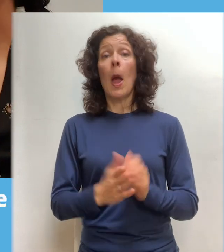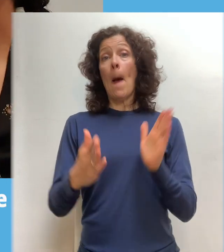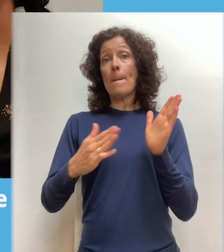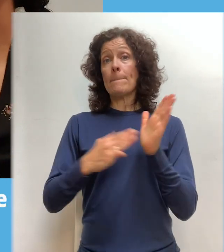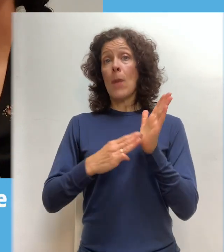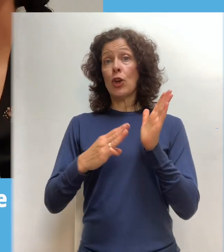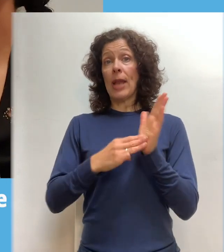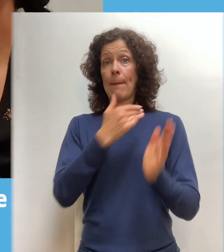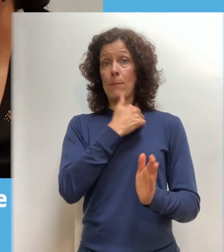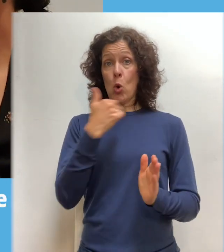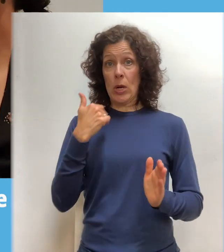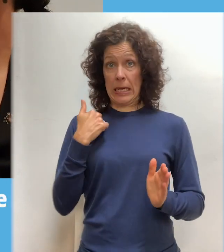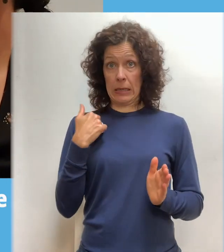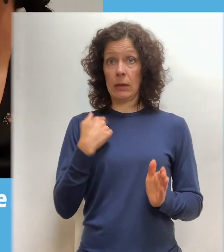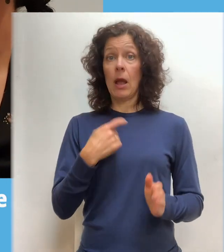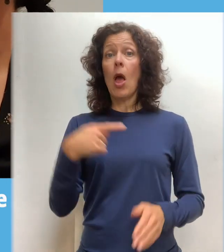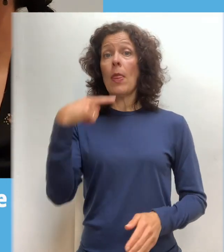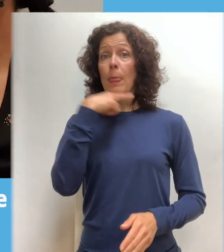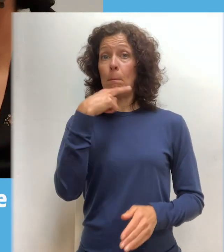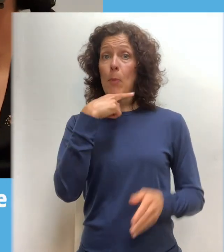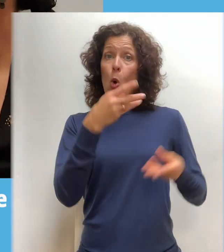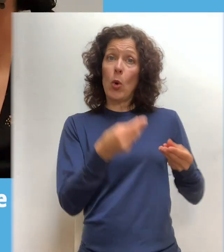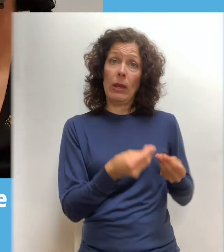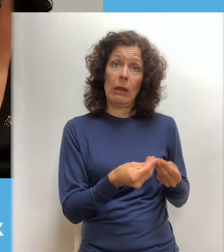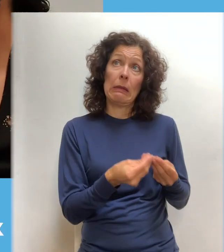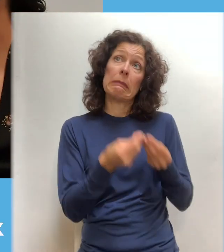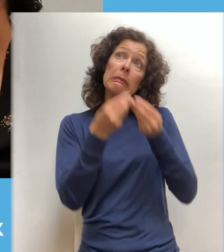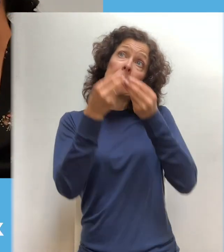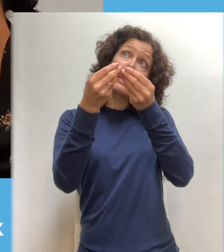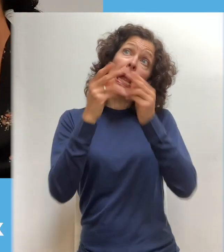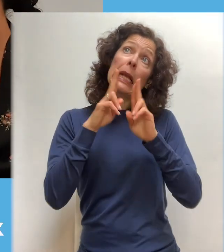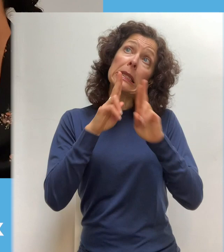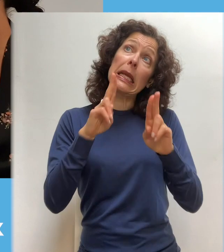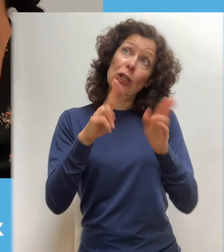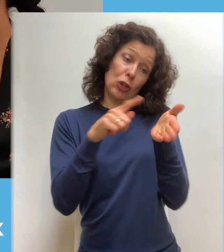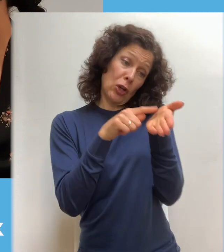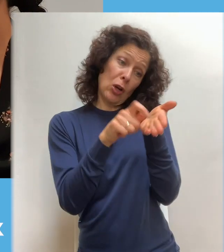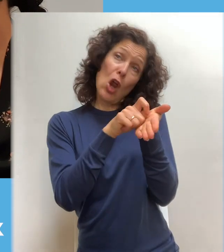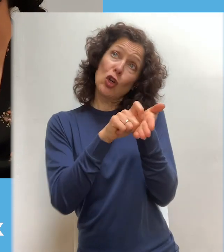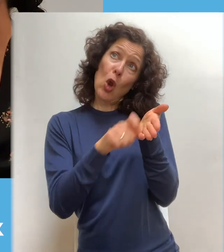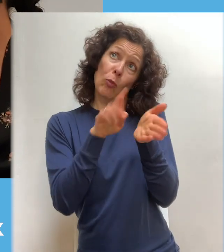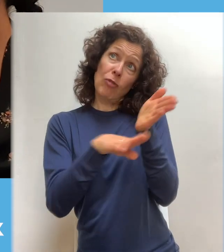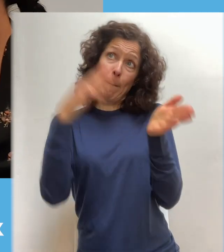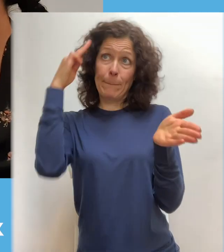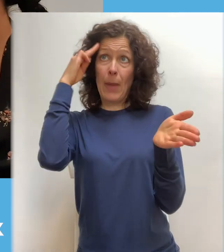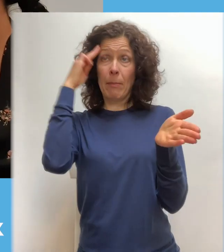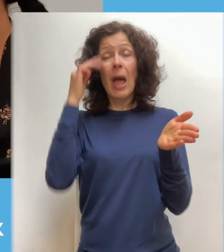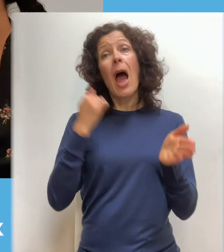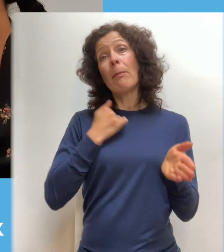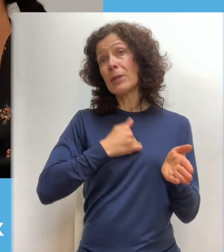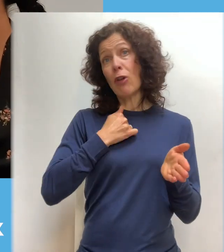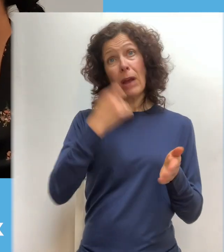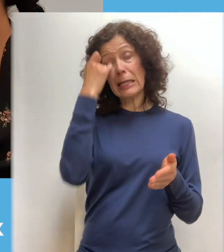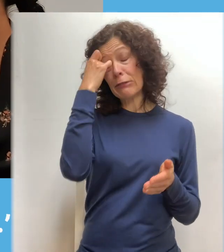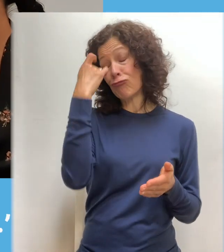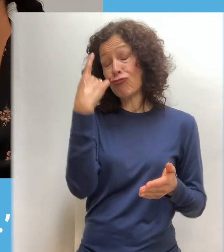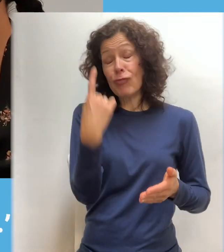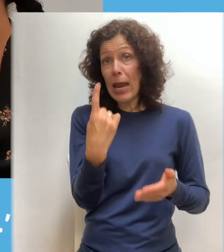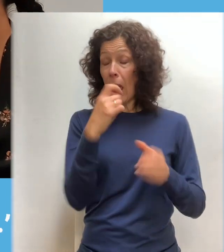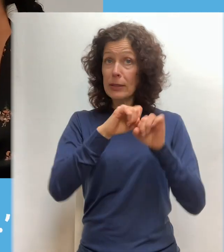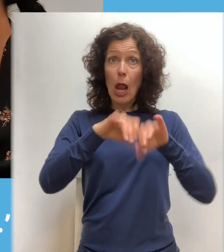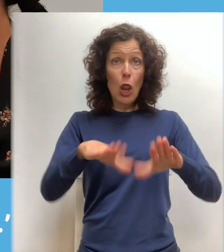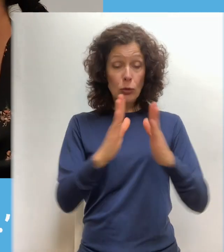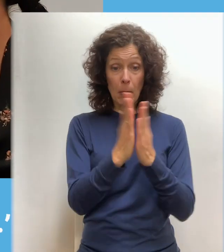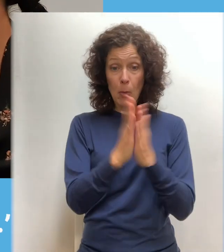On Monday, Sunny nervously gave his teacher the note. "I'm really sorry, miss. I didn't even notice I'd lost my homework book